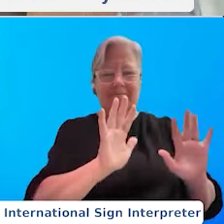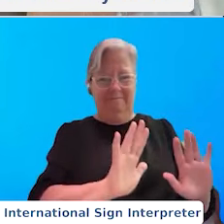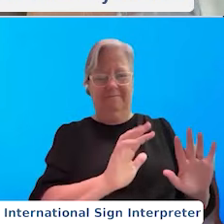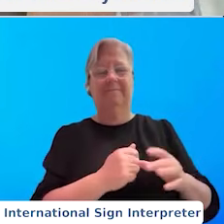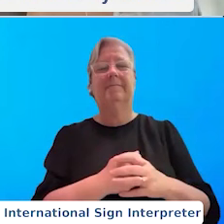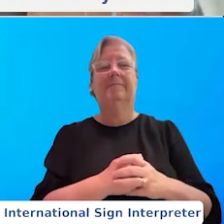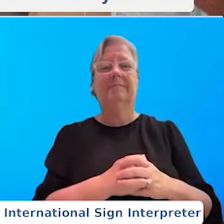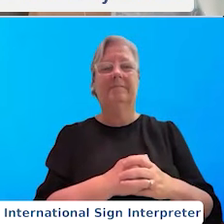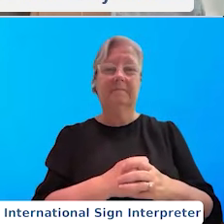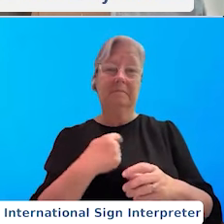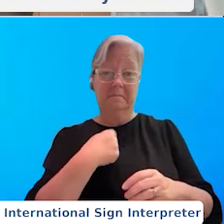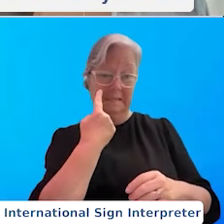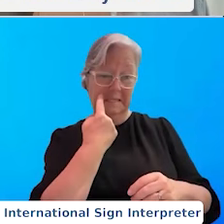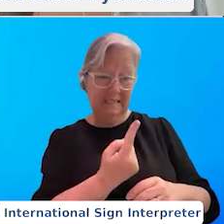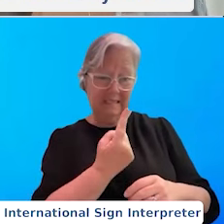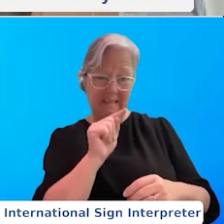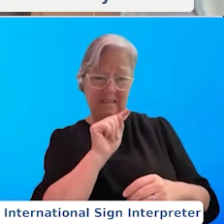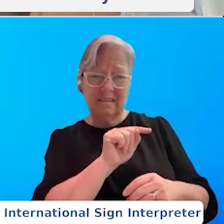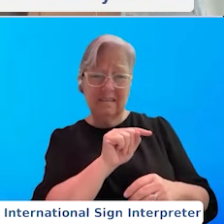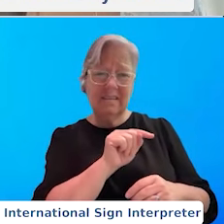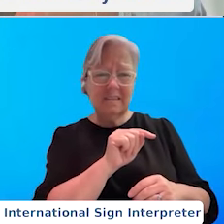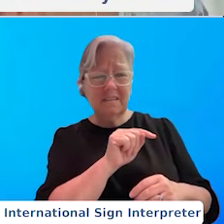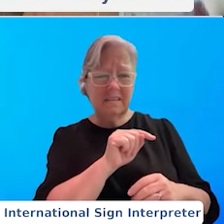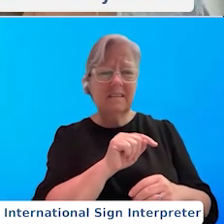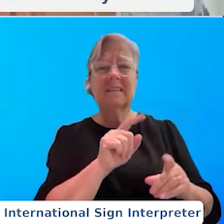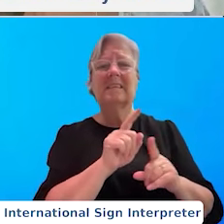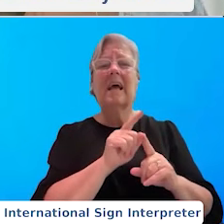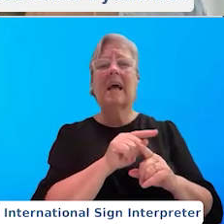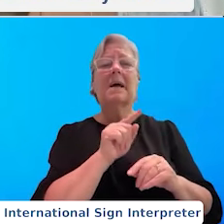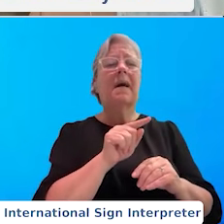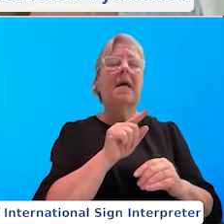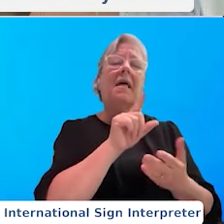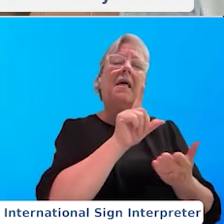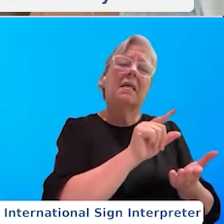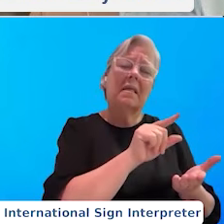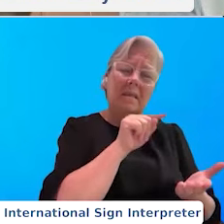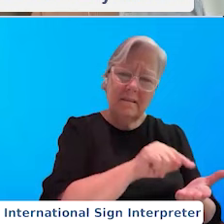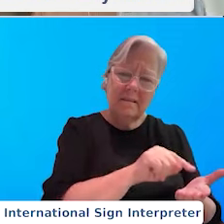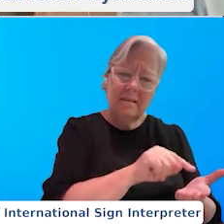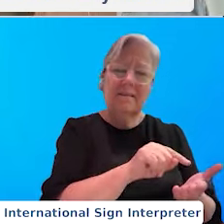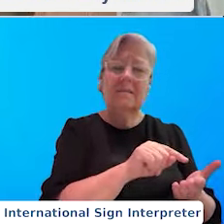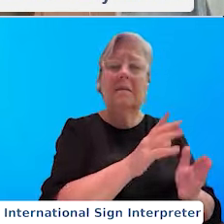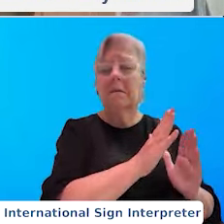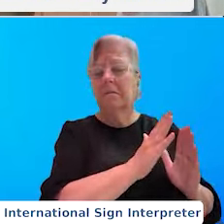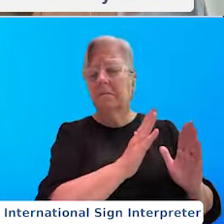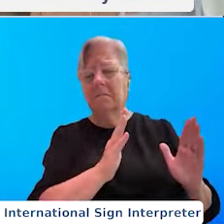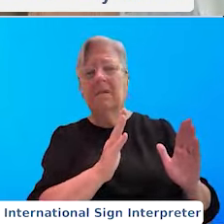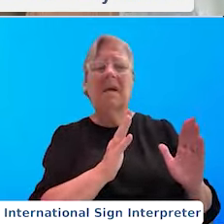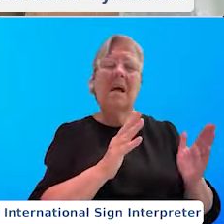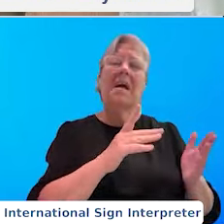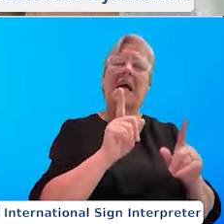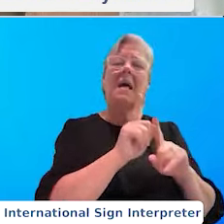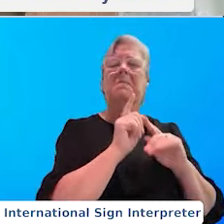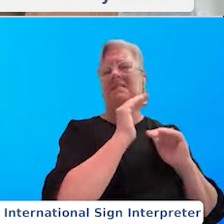So then moving on, this chart shows exactly the same countries and data, but looks at actually, well, what are